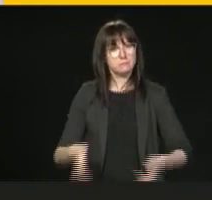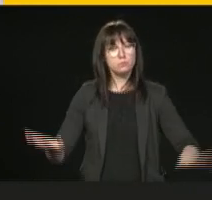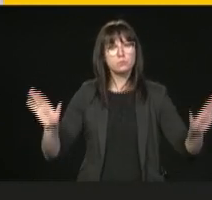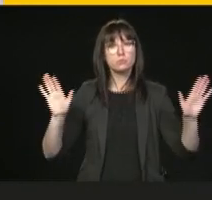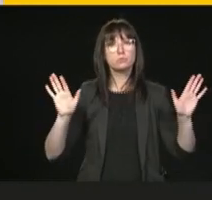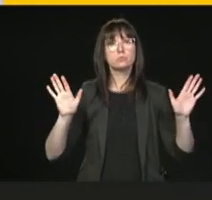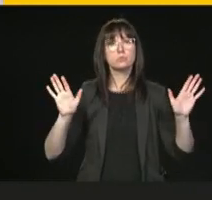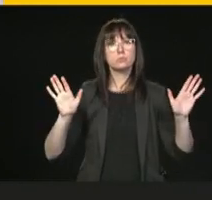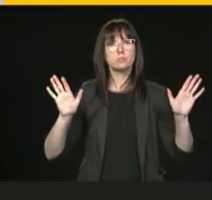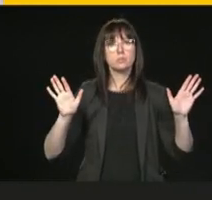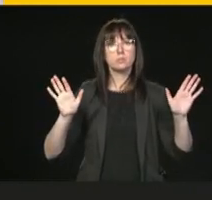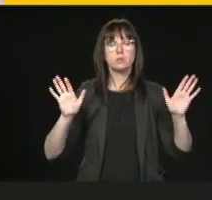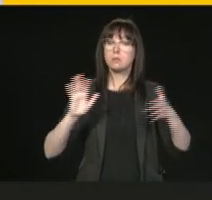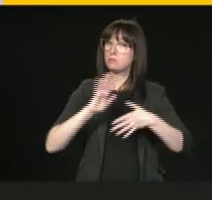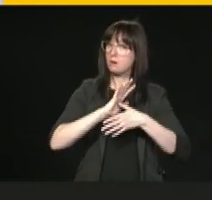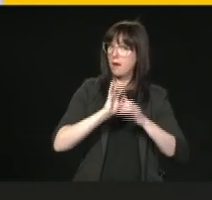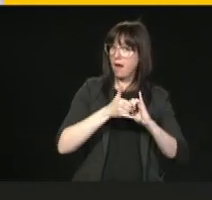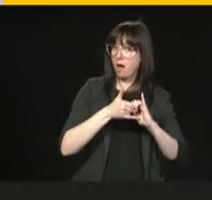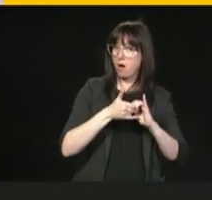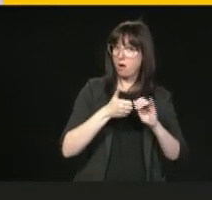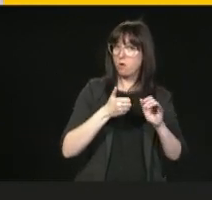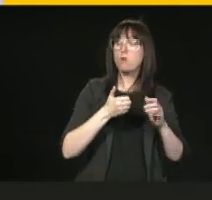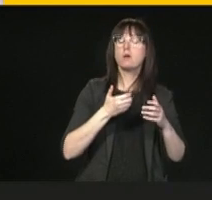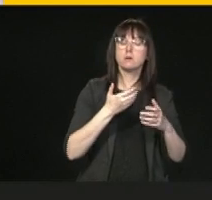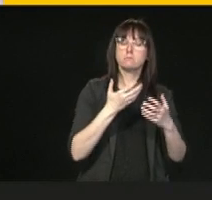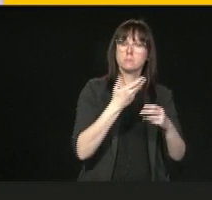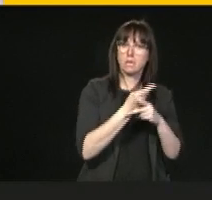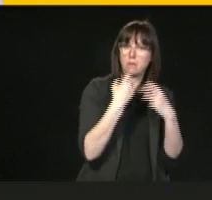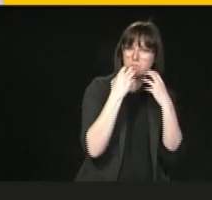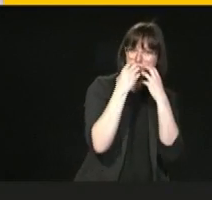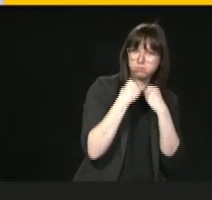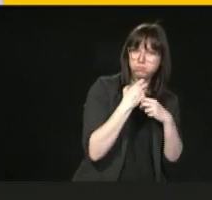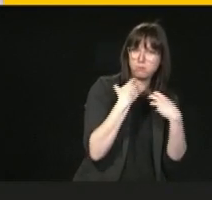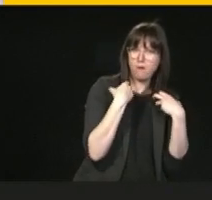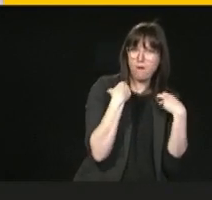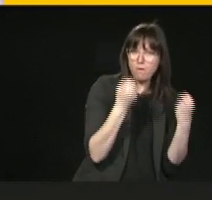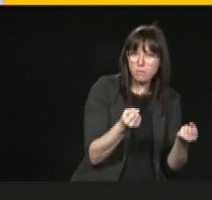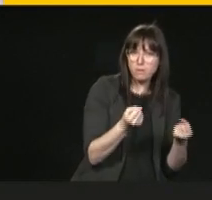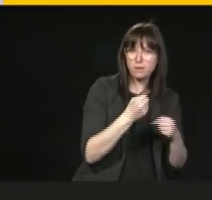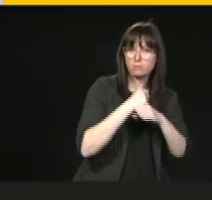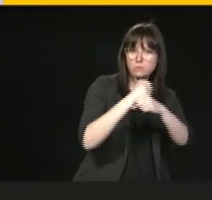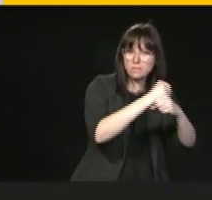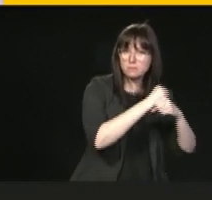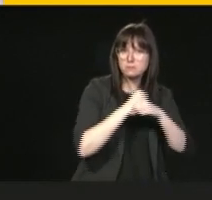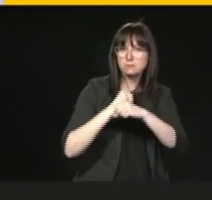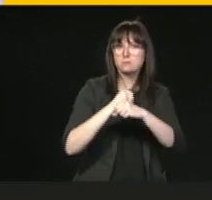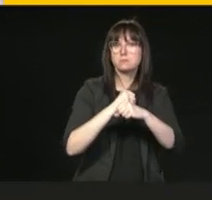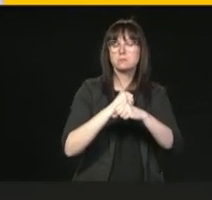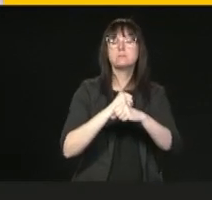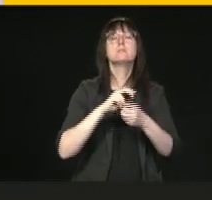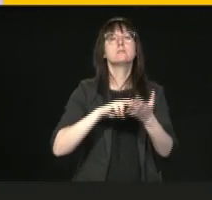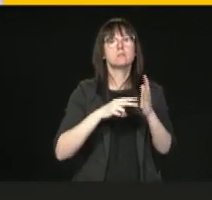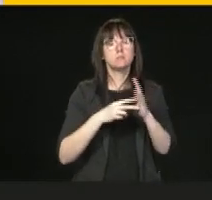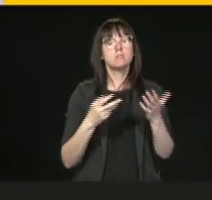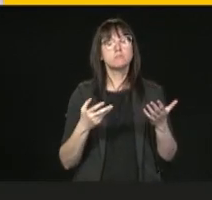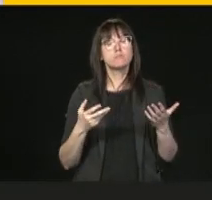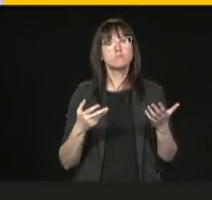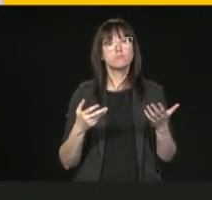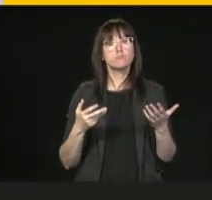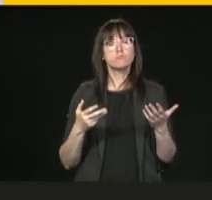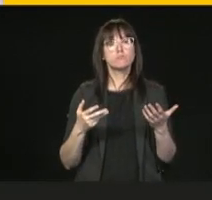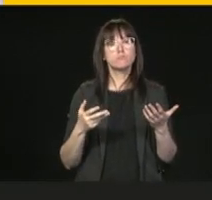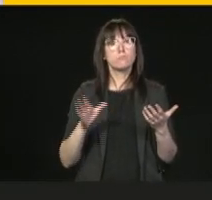by remaining healthy and doing what we need to do to protect ourselves, we will be able